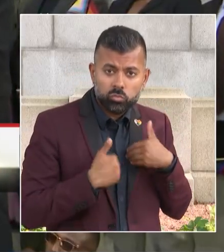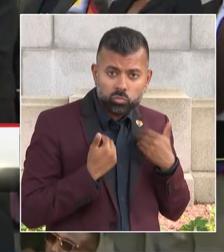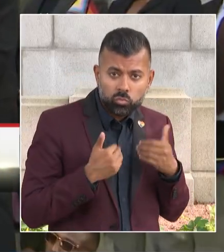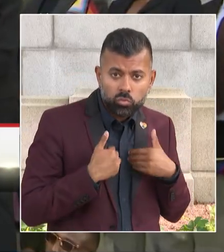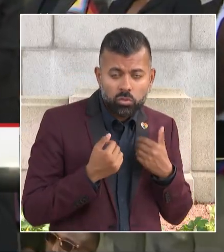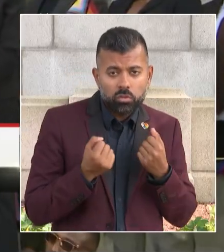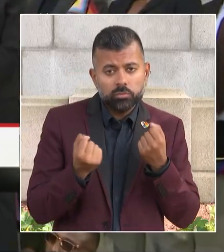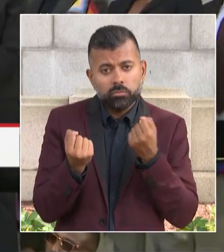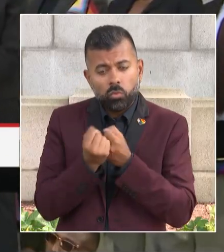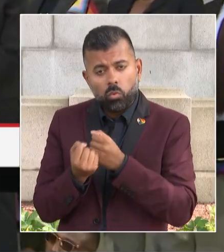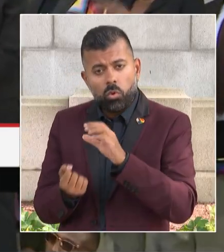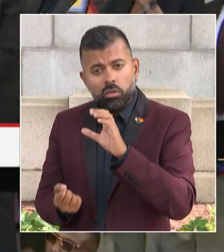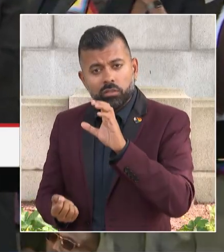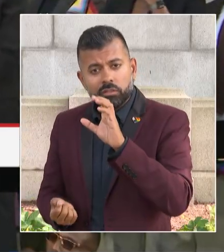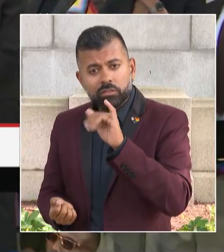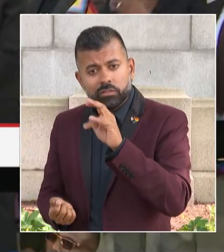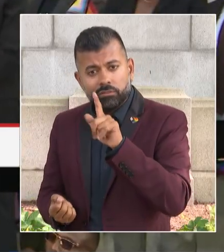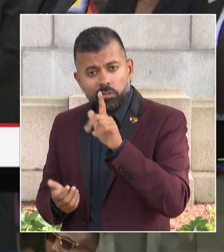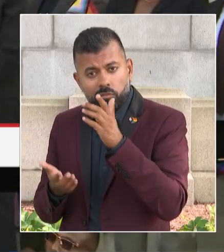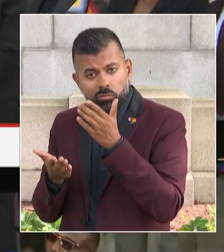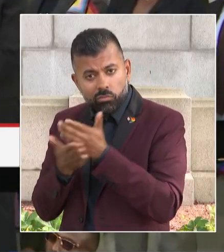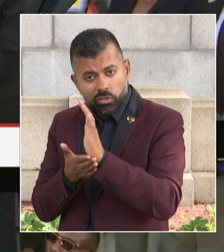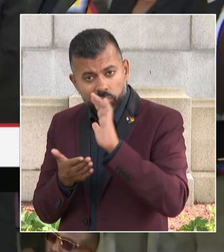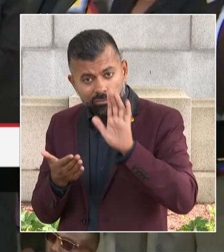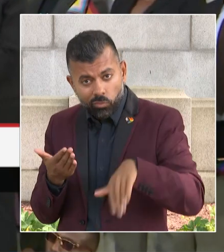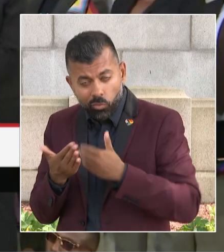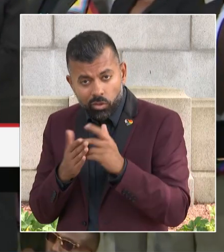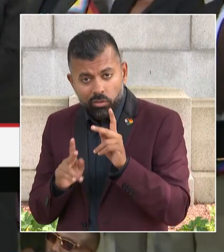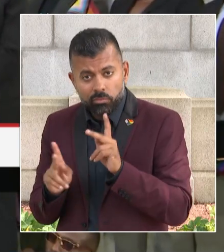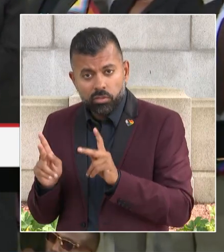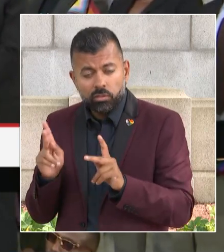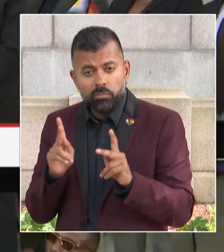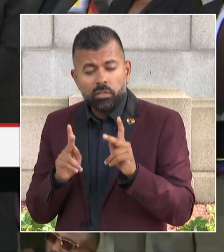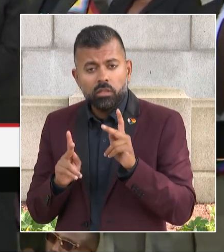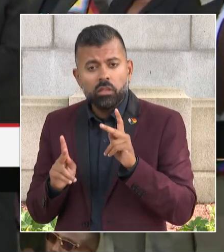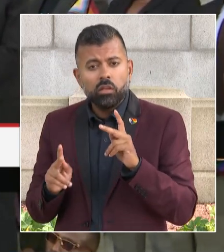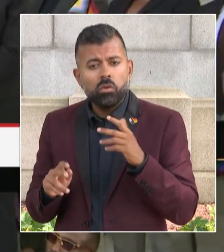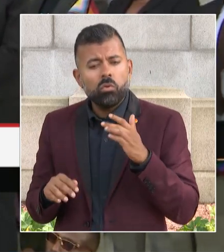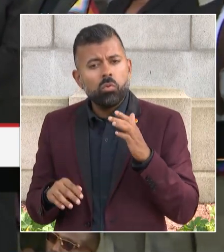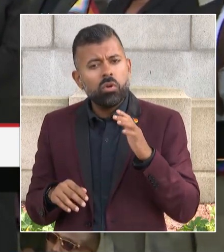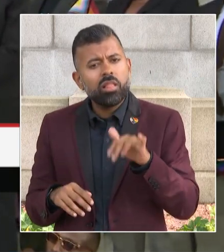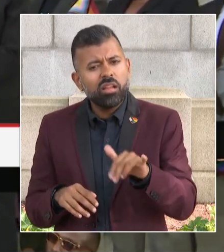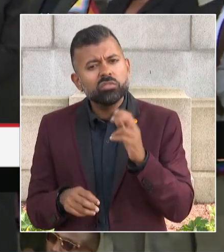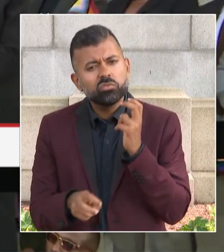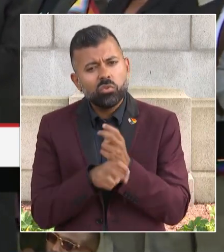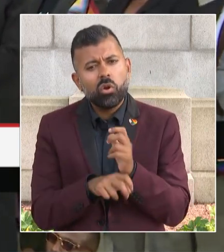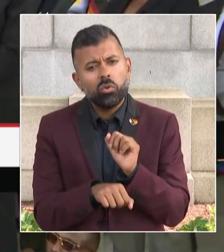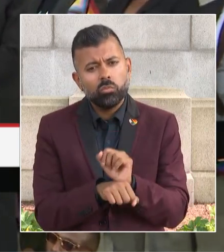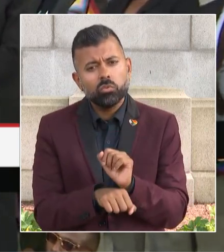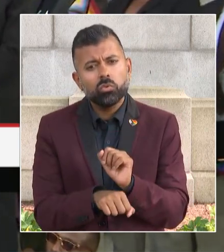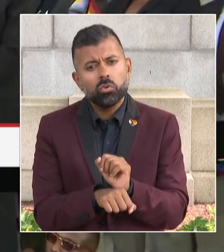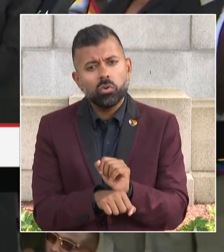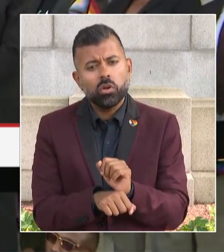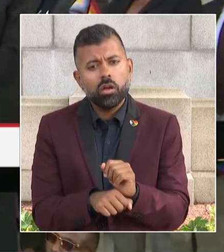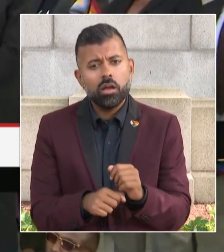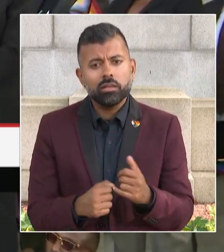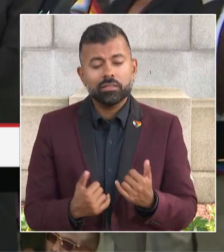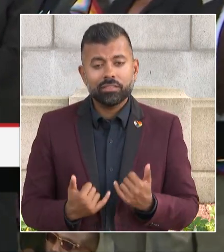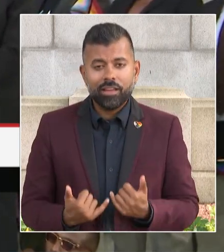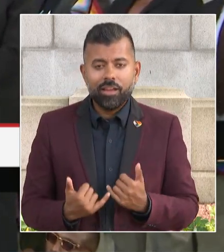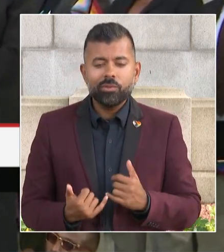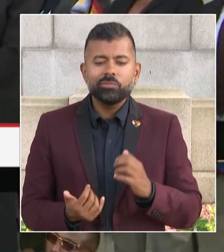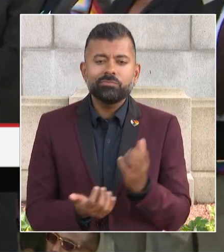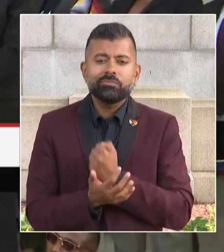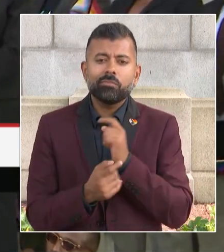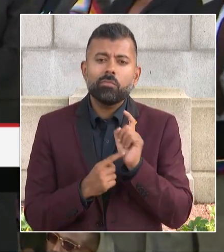member of the LGBTQ community. That's the hard work. And today is the celebration. It is my privilege